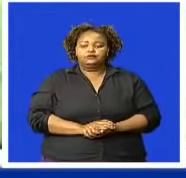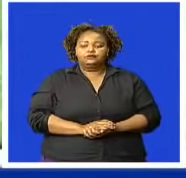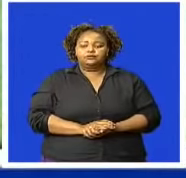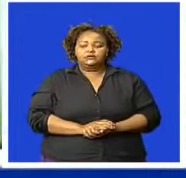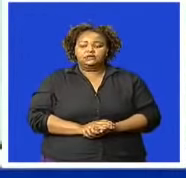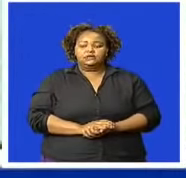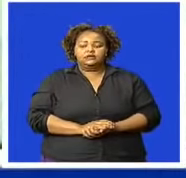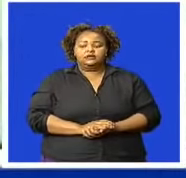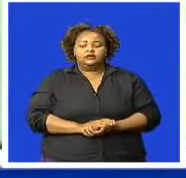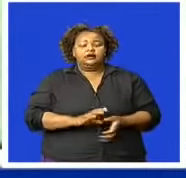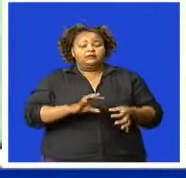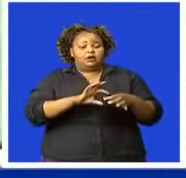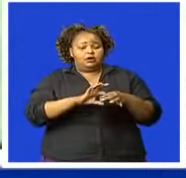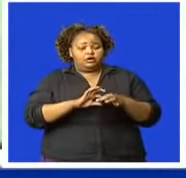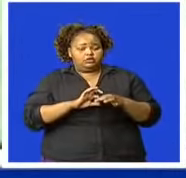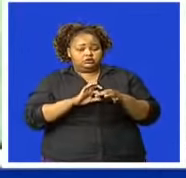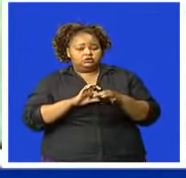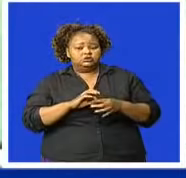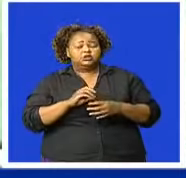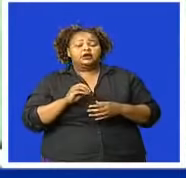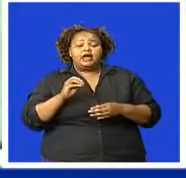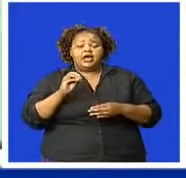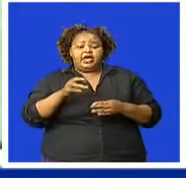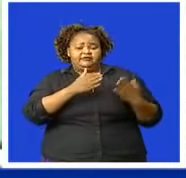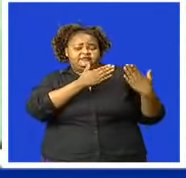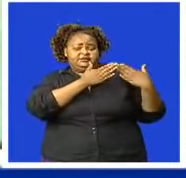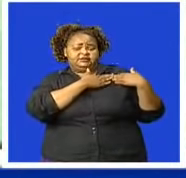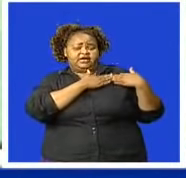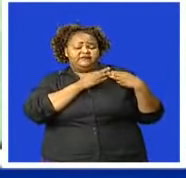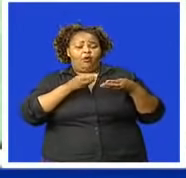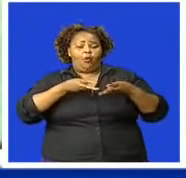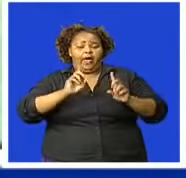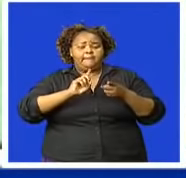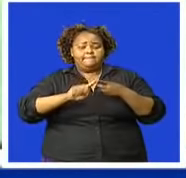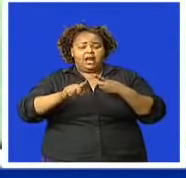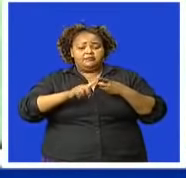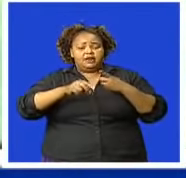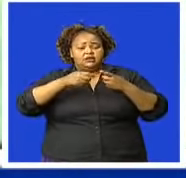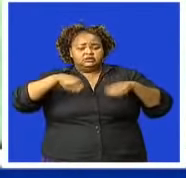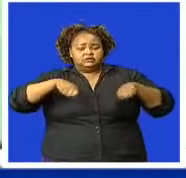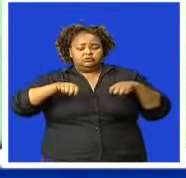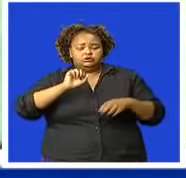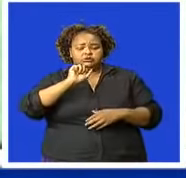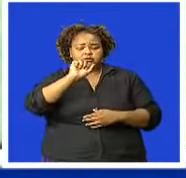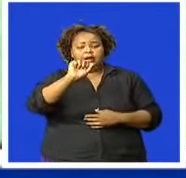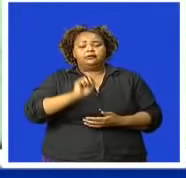sports sabo in a more safer way. Siyabonga kakhulu.